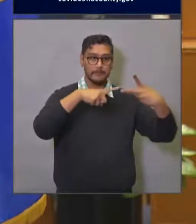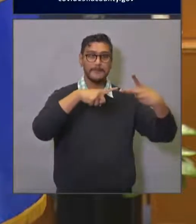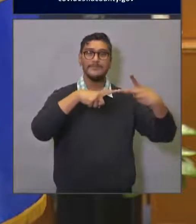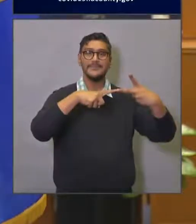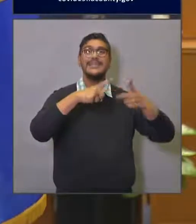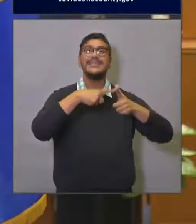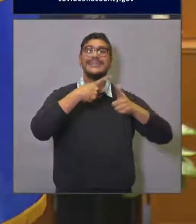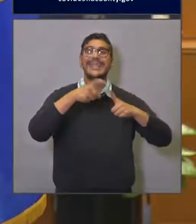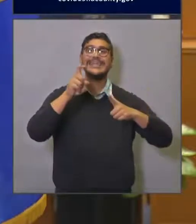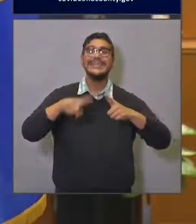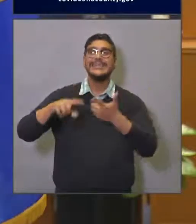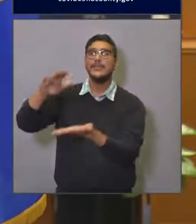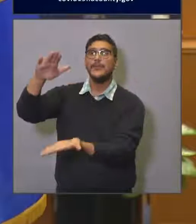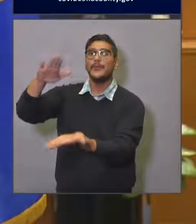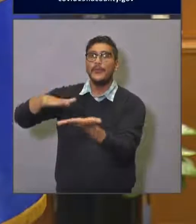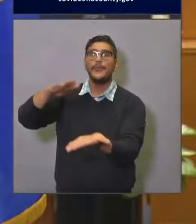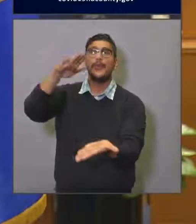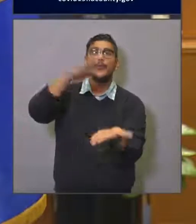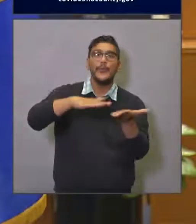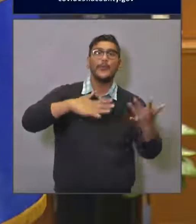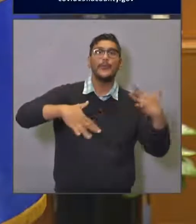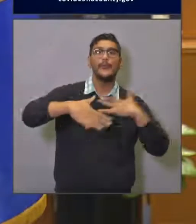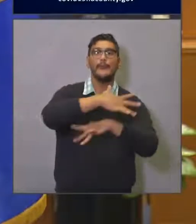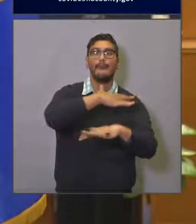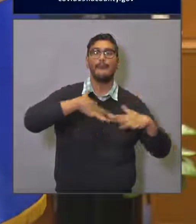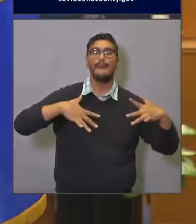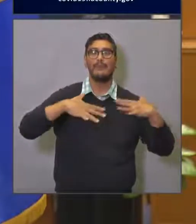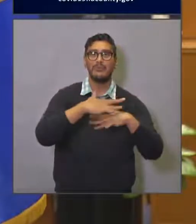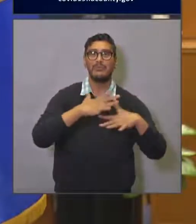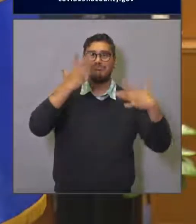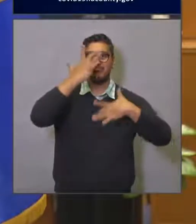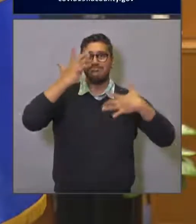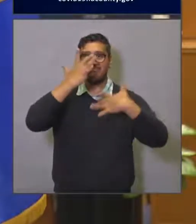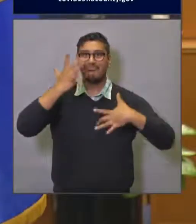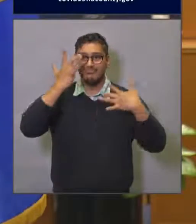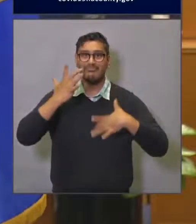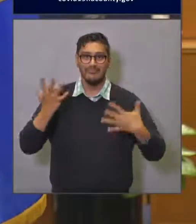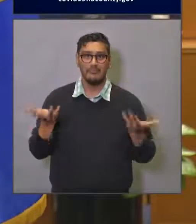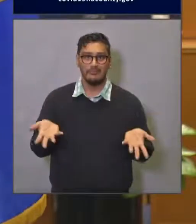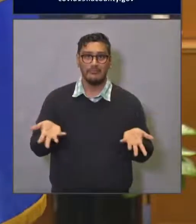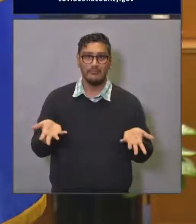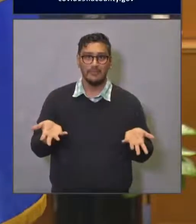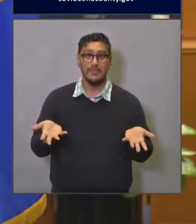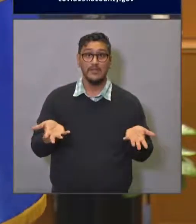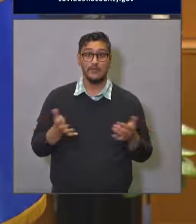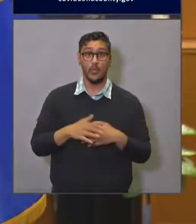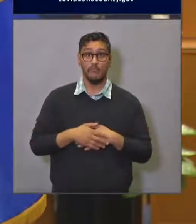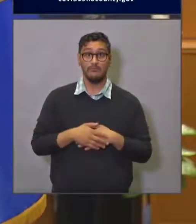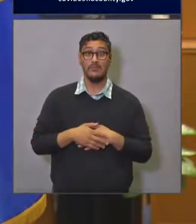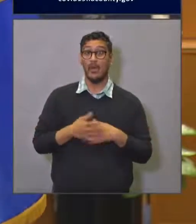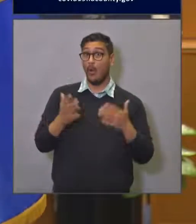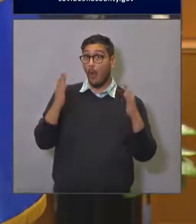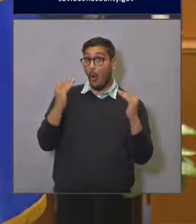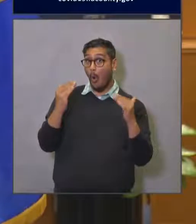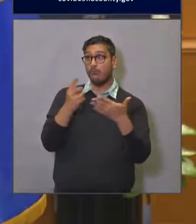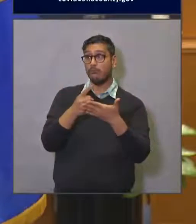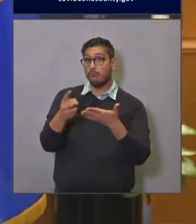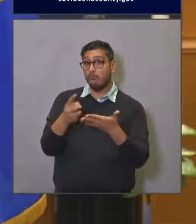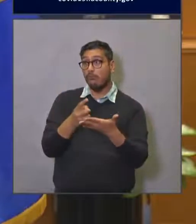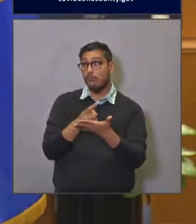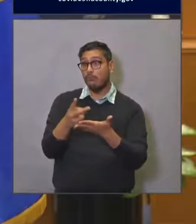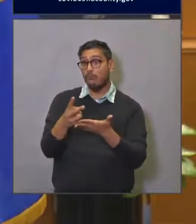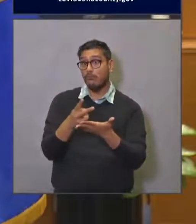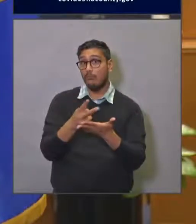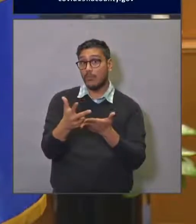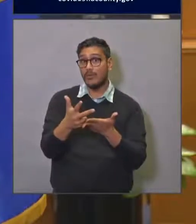community transmission, so that, as we would all like to, we end up being able to move in the next few weeks over to Tier 2. But